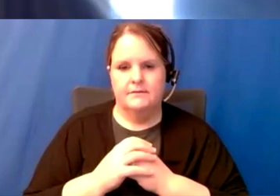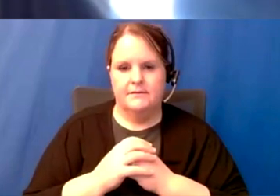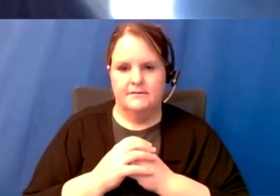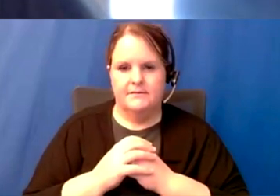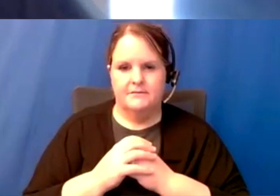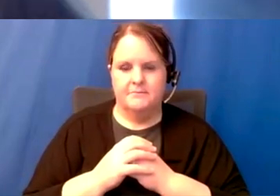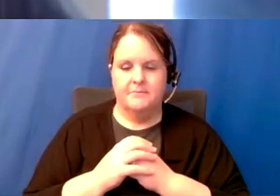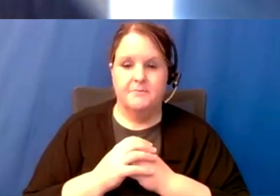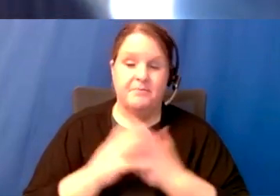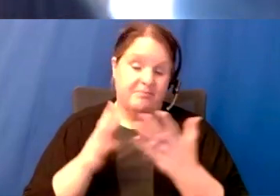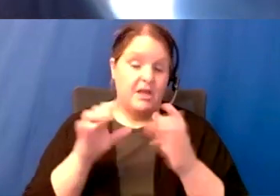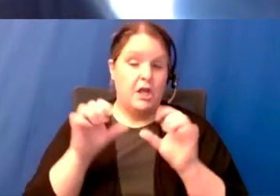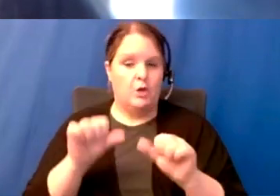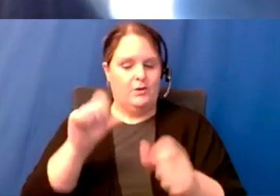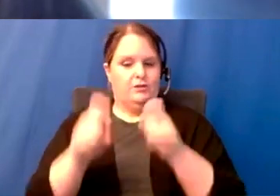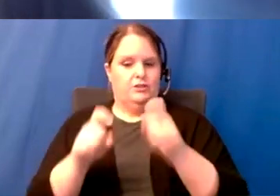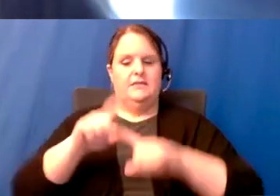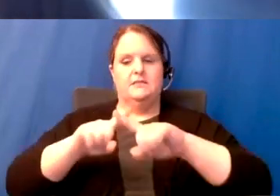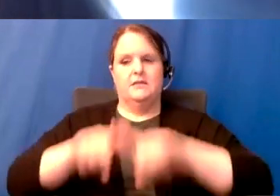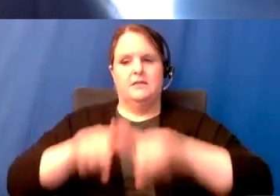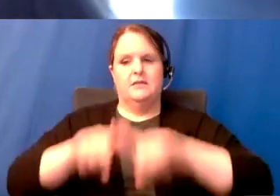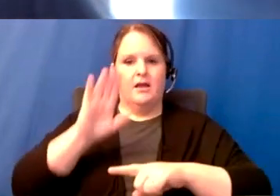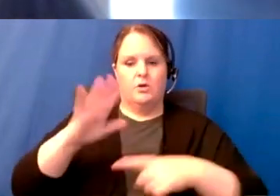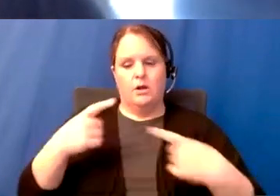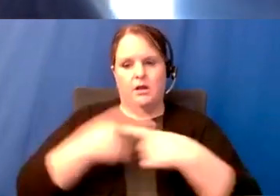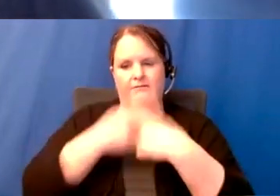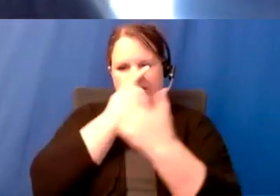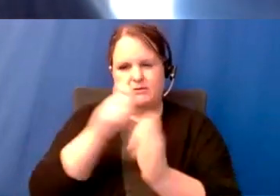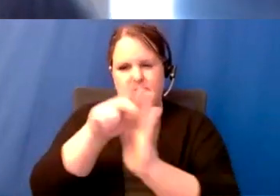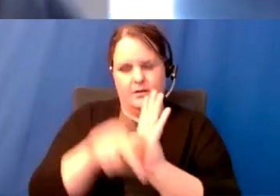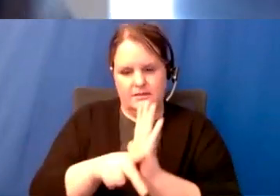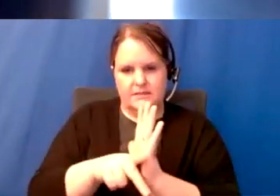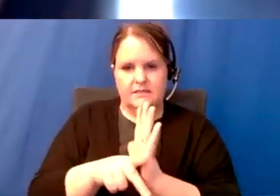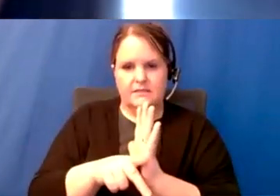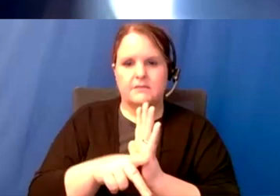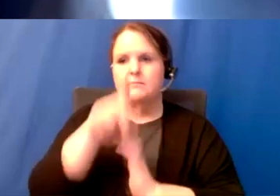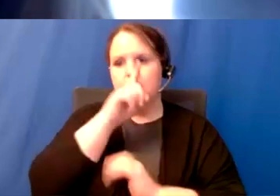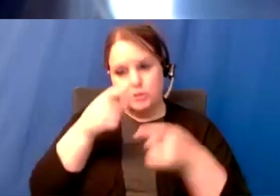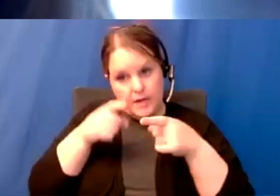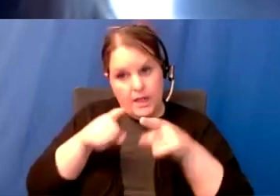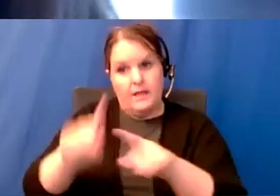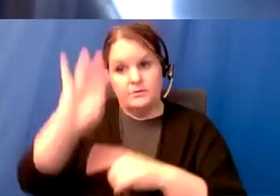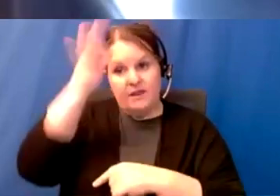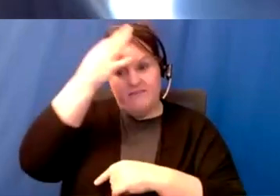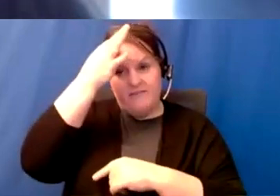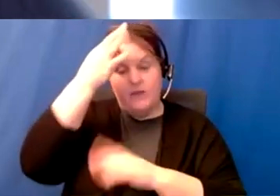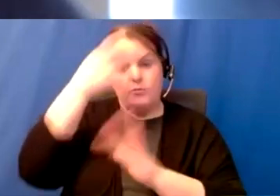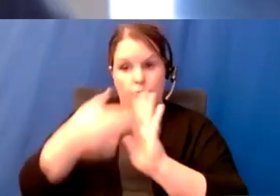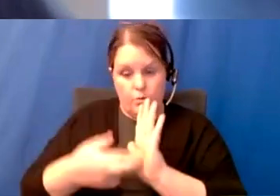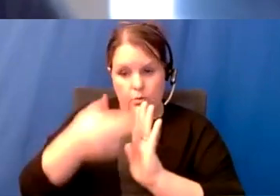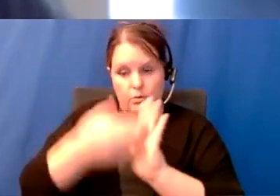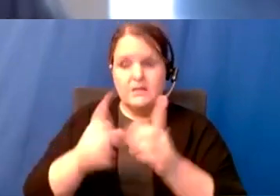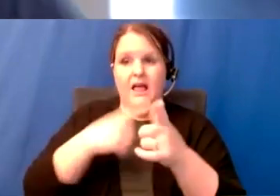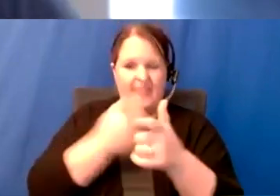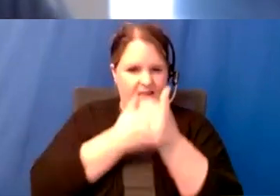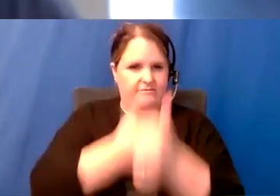that may change depending on what's in your conflict of interest policy. So making sure it aligns with federal guidelines and then following your